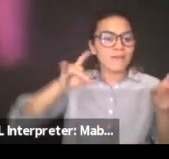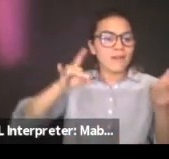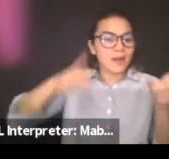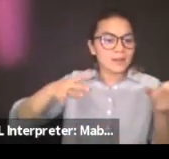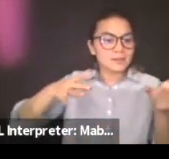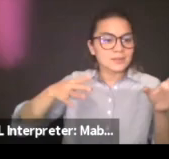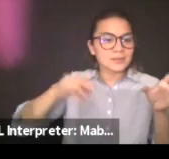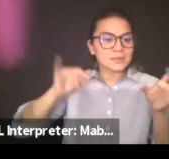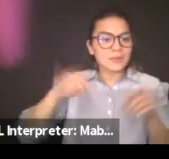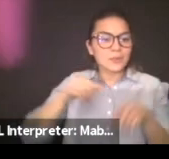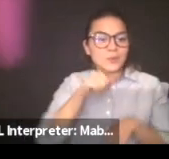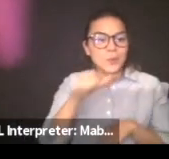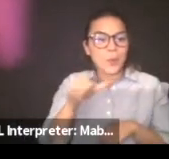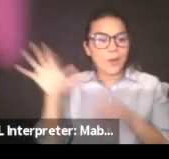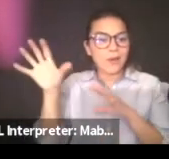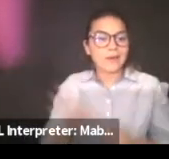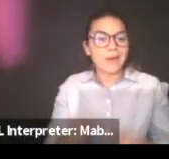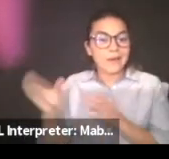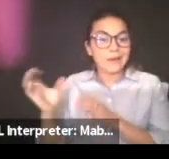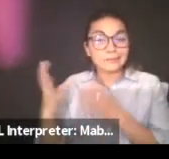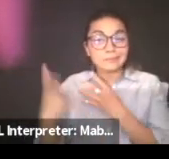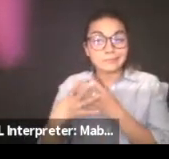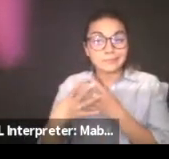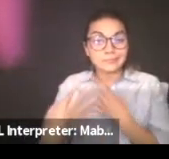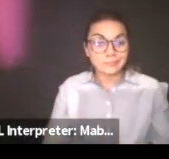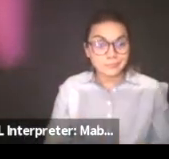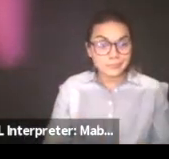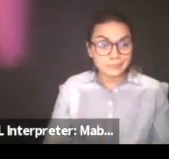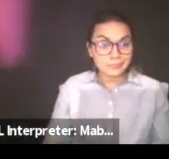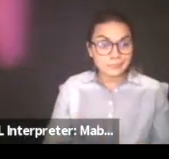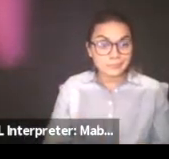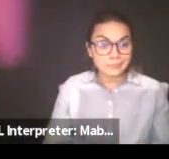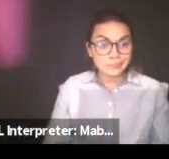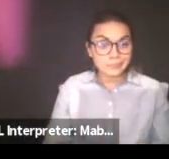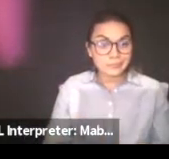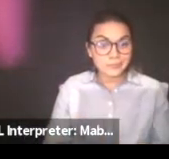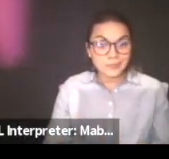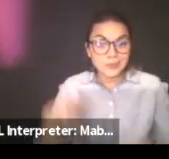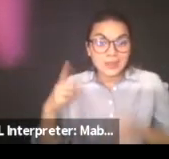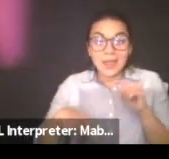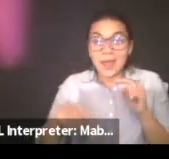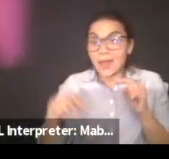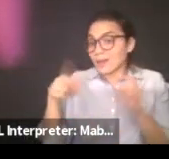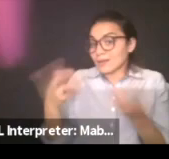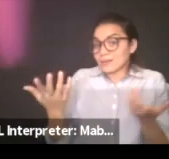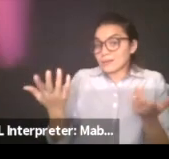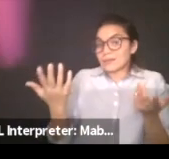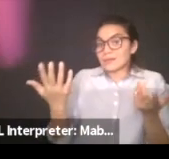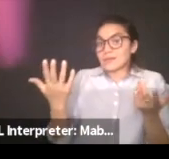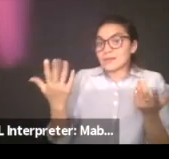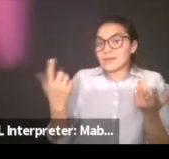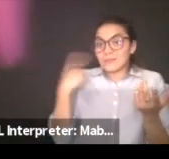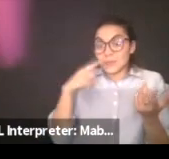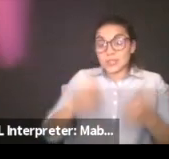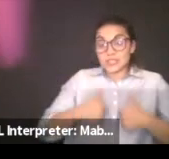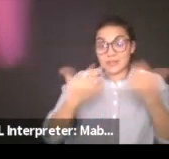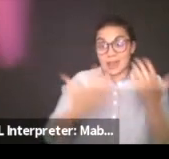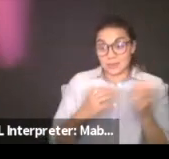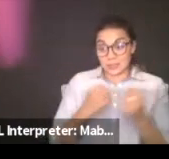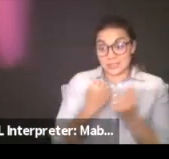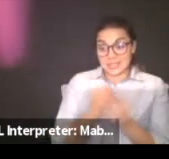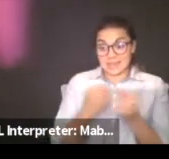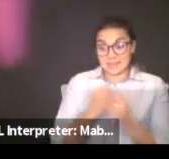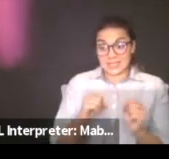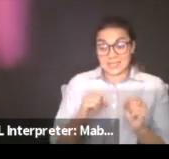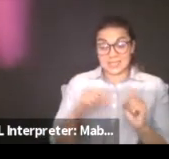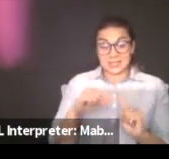from the state is a mandate, in my opinion, for survivor safety. I just want to be clear that policing was not always the